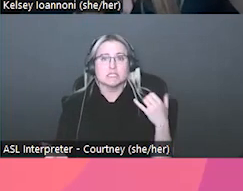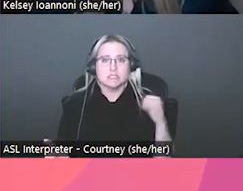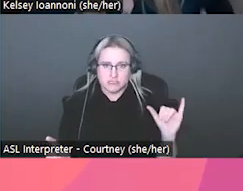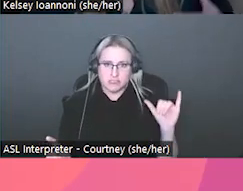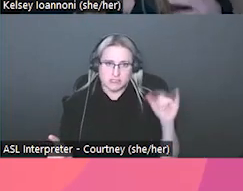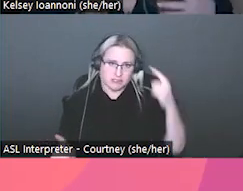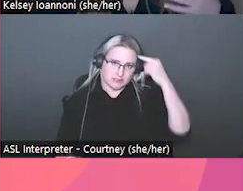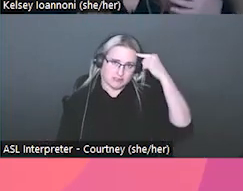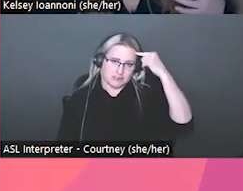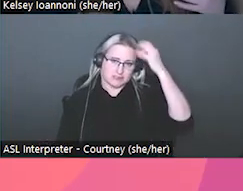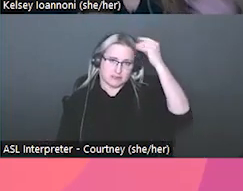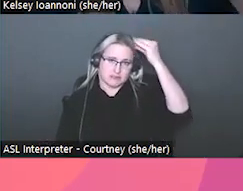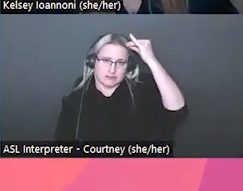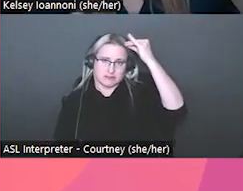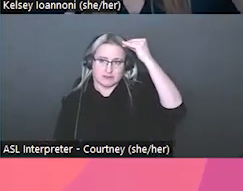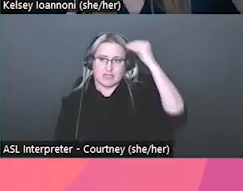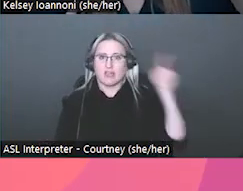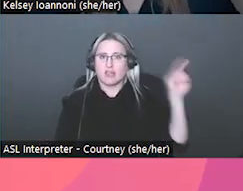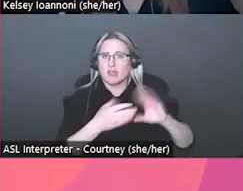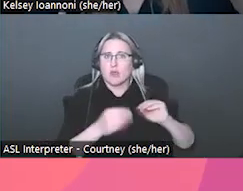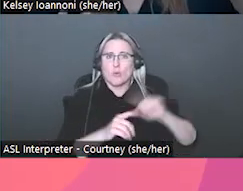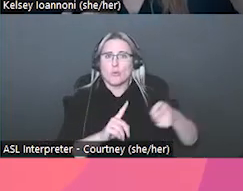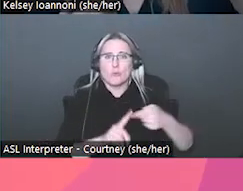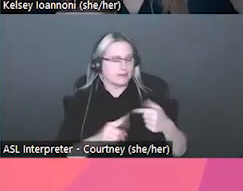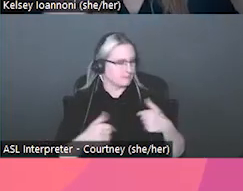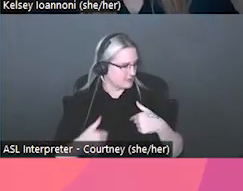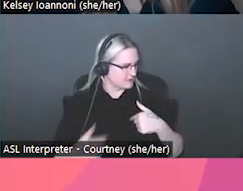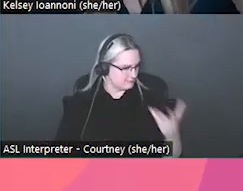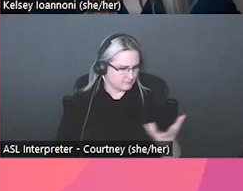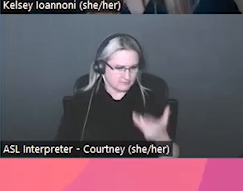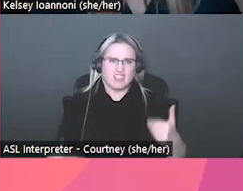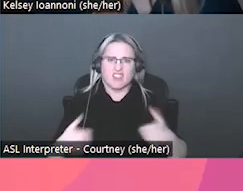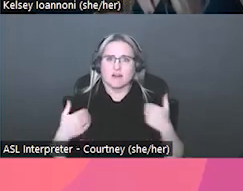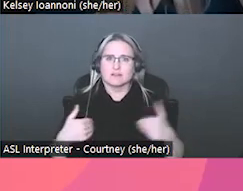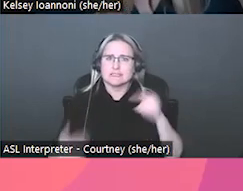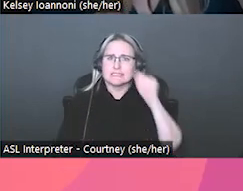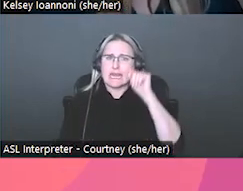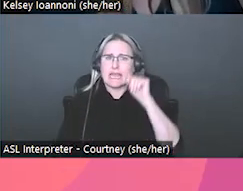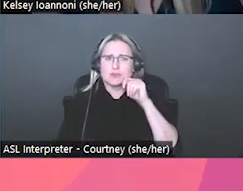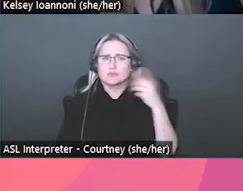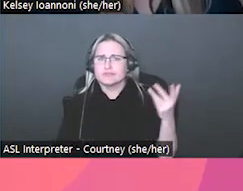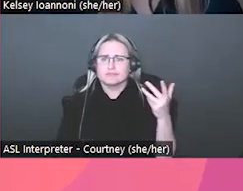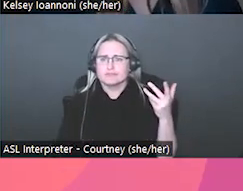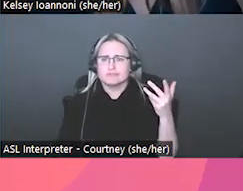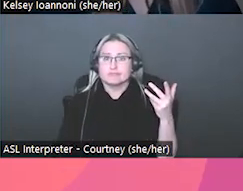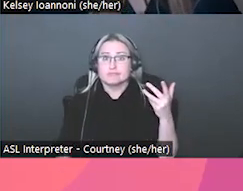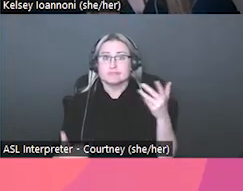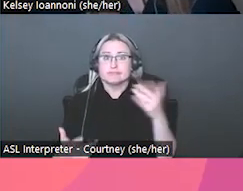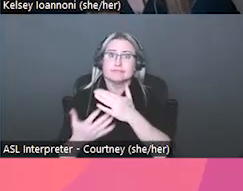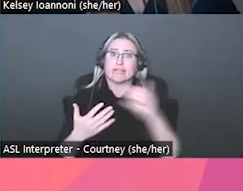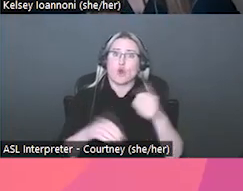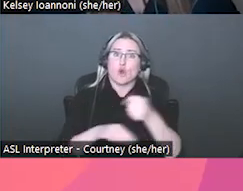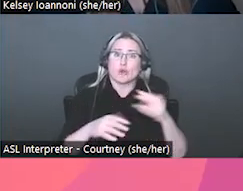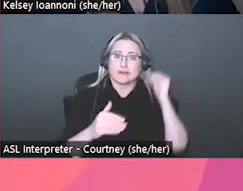head. This discourse from when I was a young teenager to middle-aged teenager to early